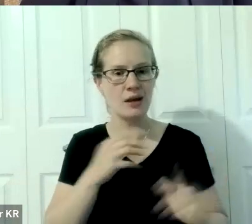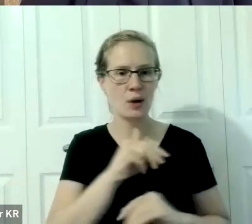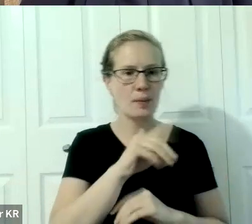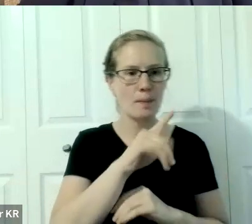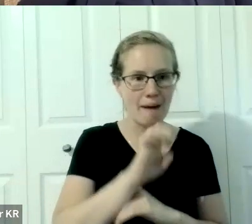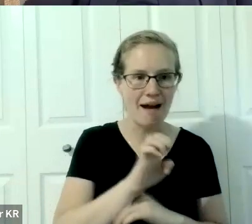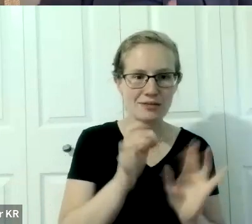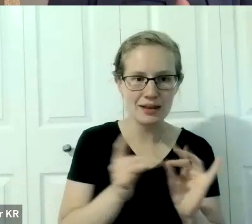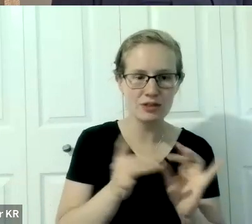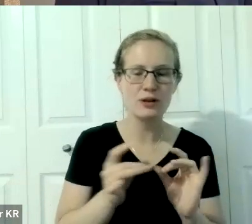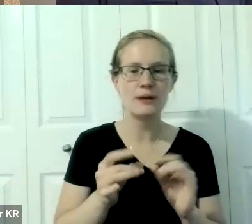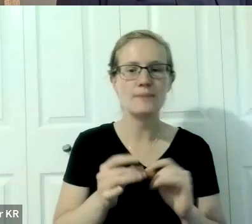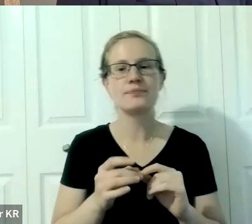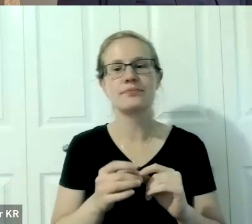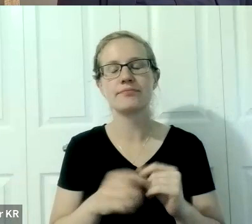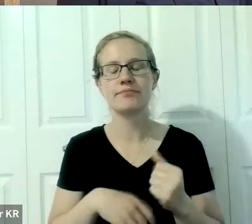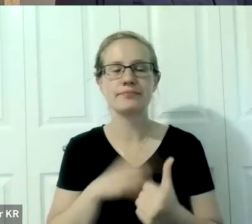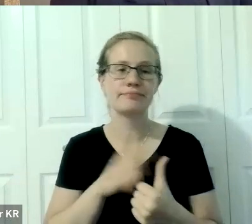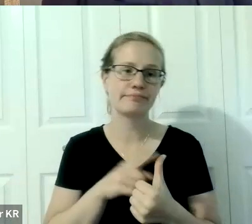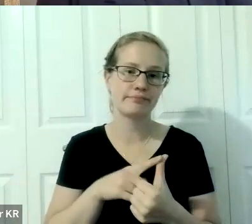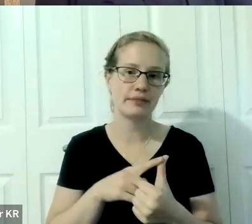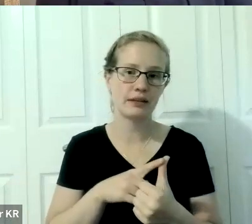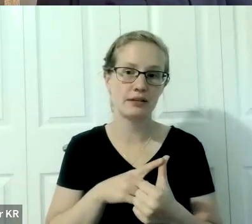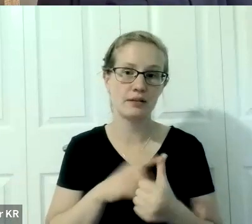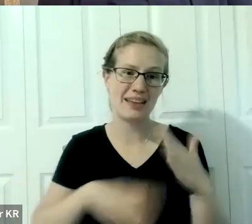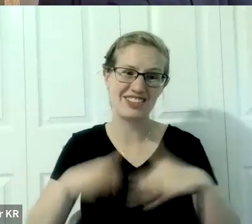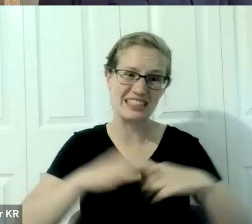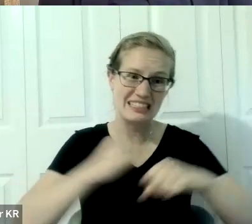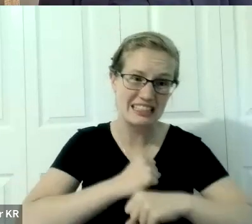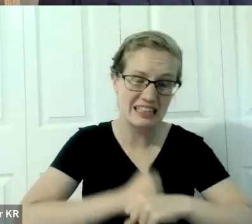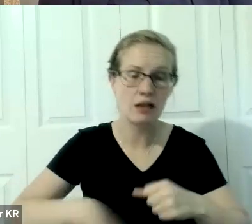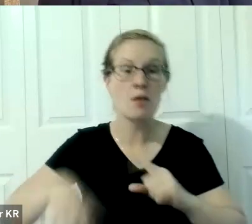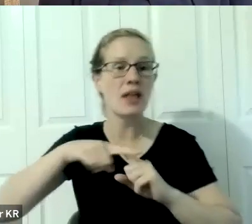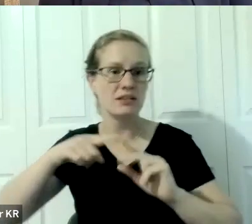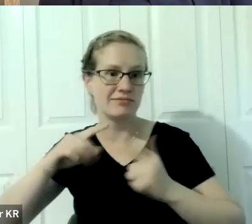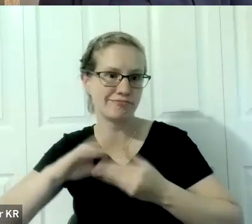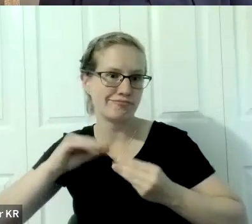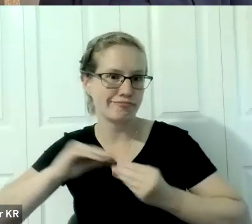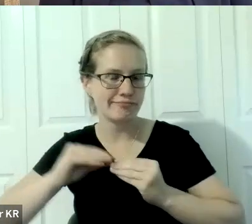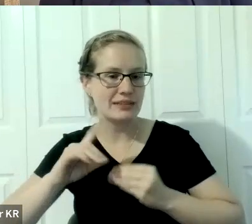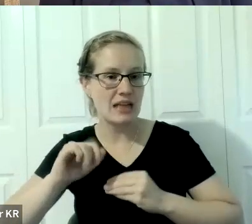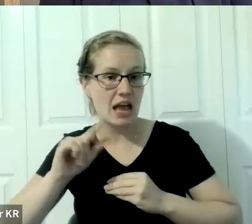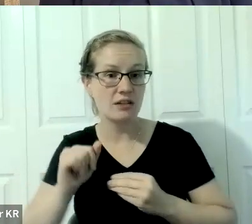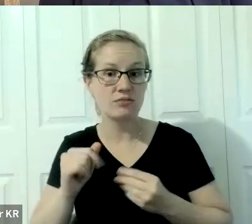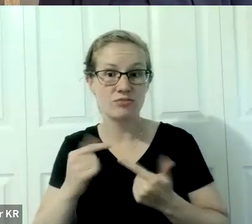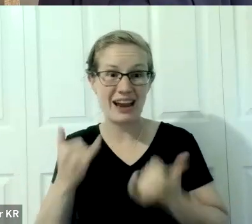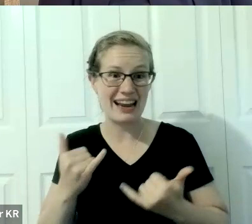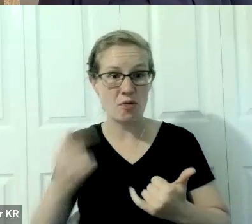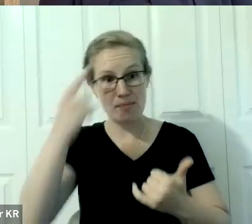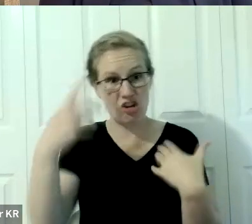saying, one, based on stats, but also anecdotal data, that we are in a mental health